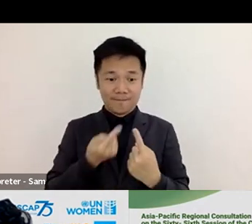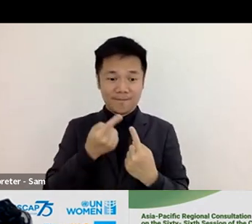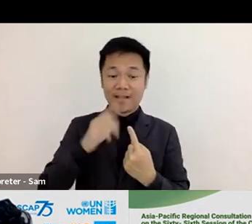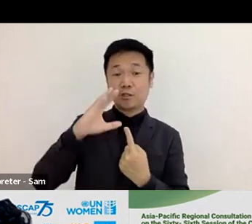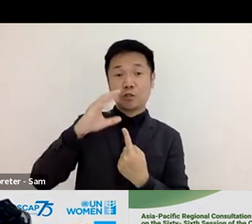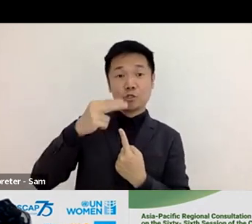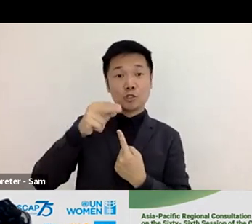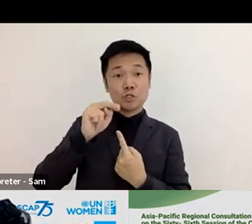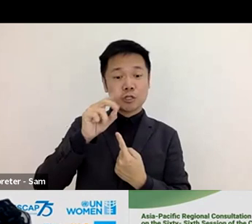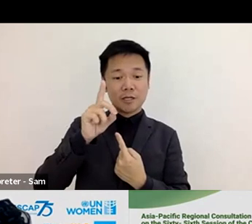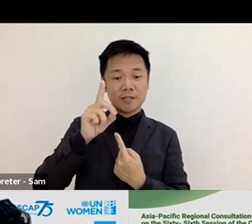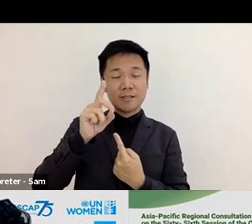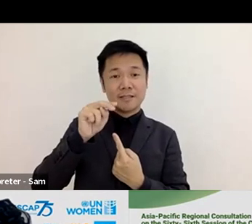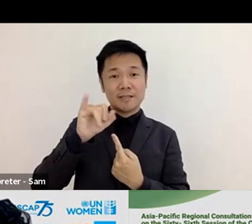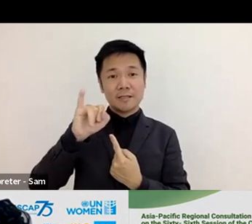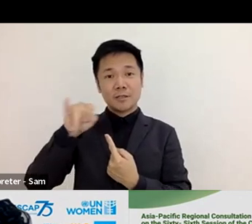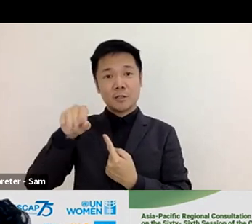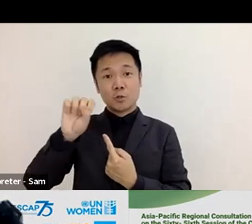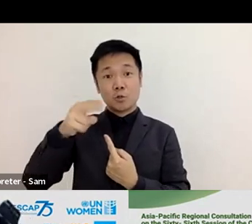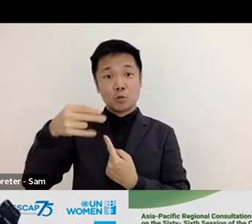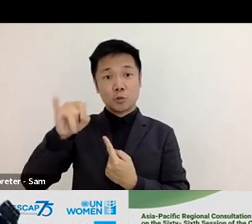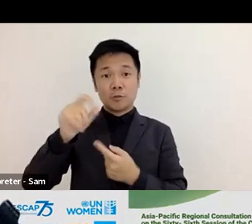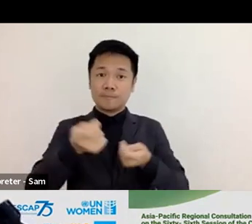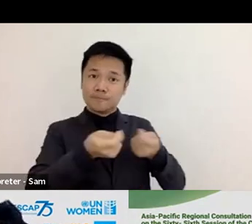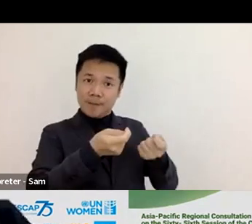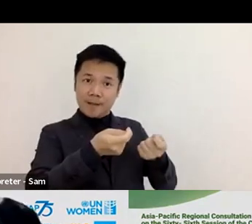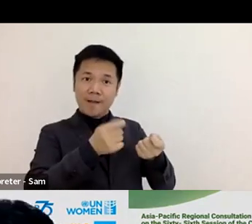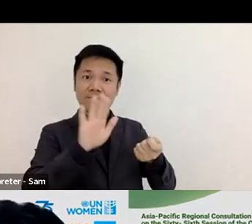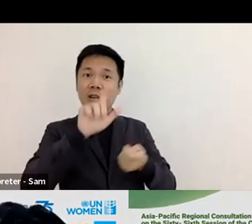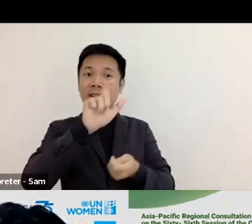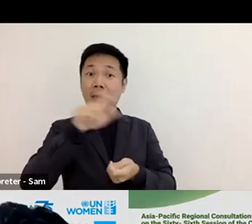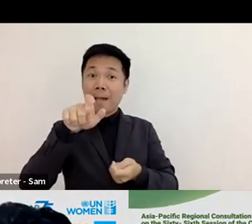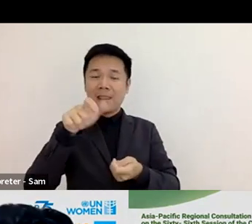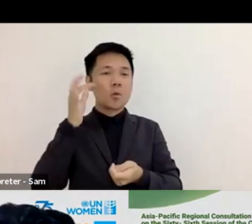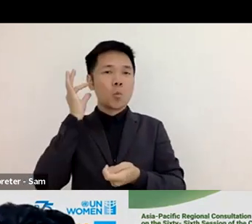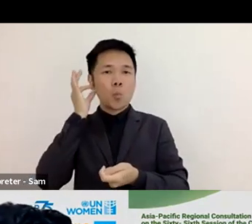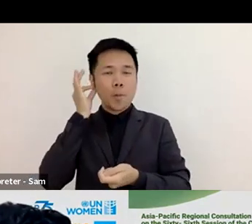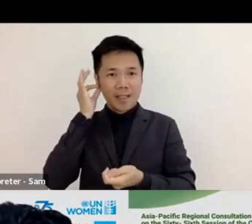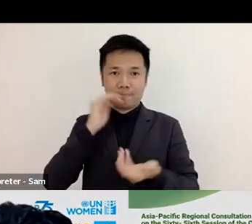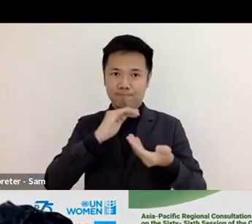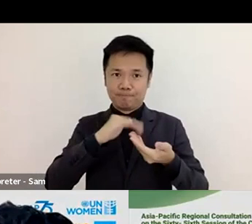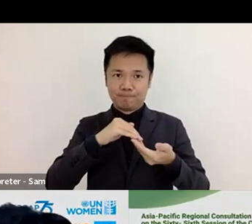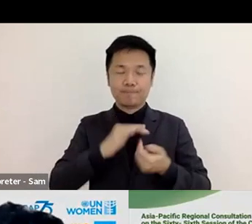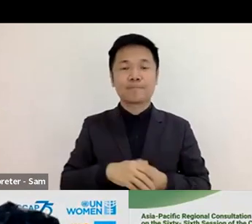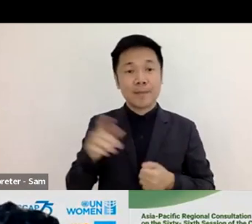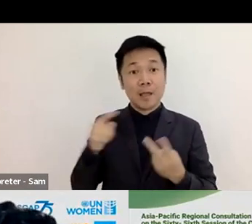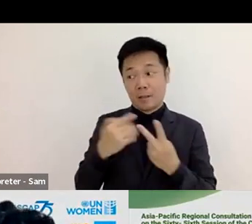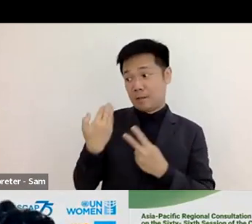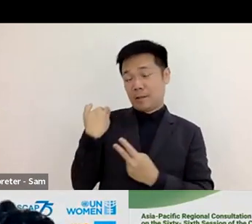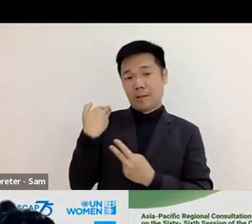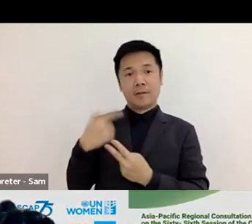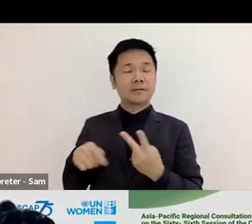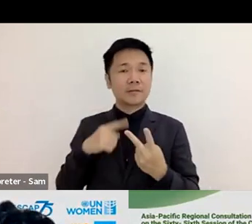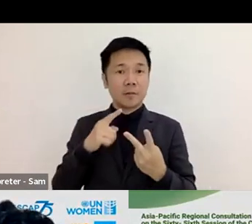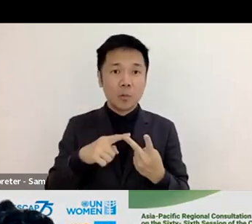Joshi, who is current chair of Women Friendly Disaster Management Group in Nepal, and the former regional director of